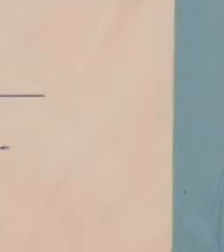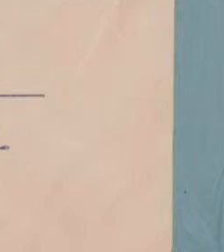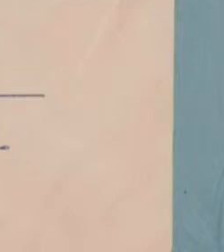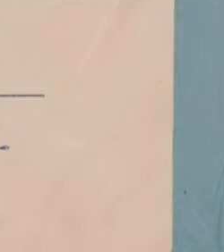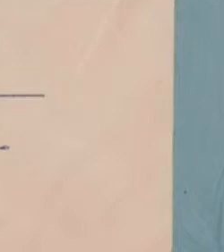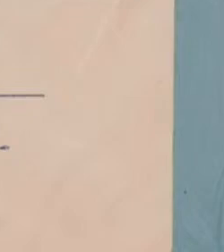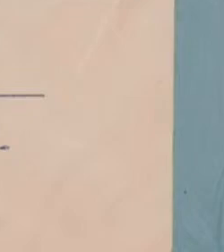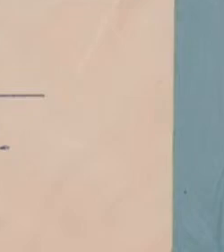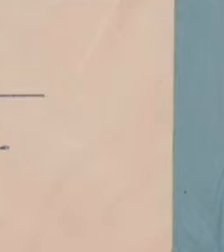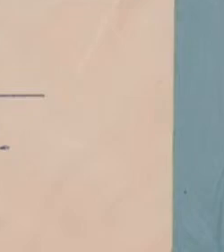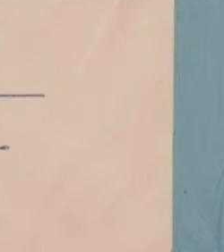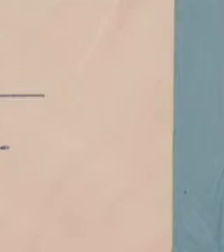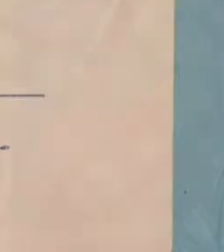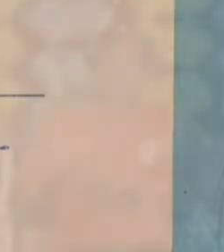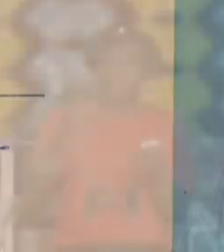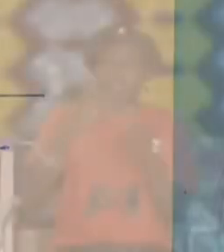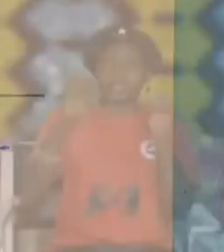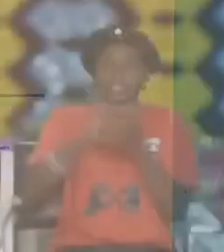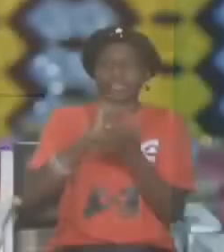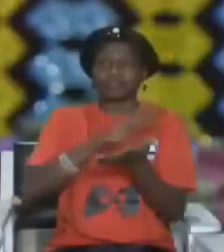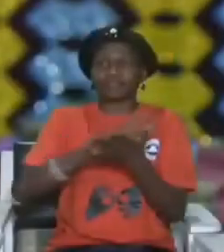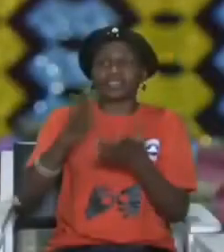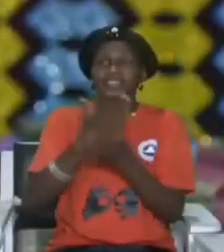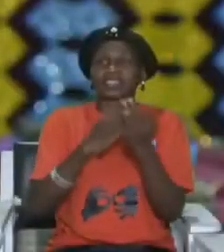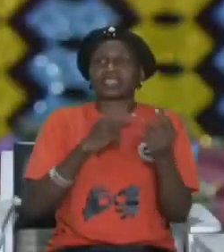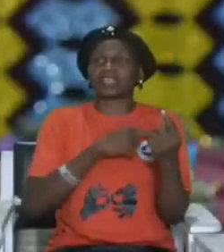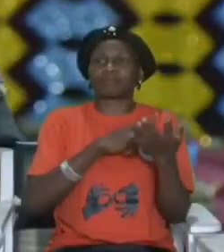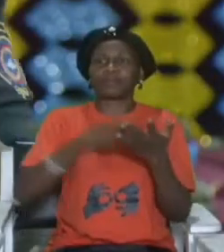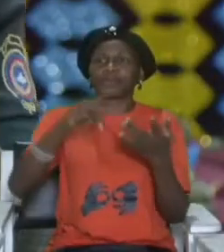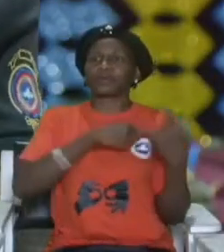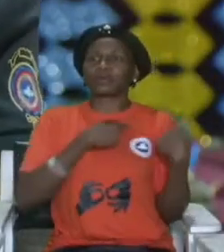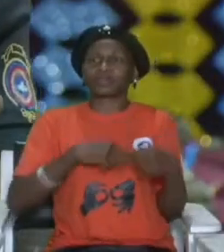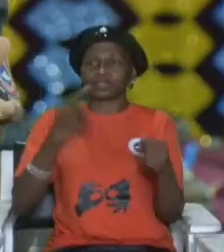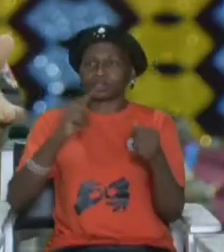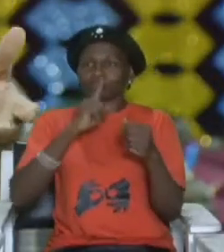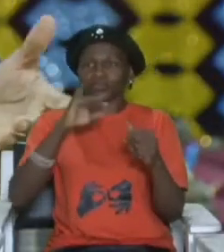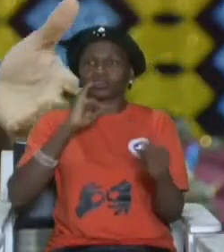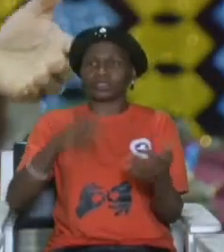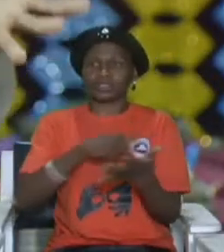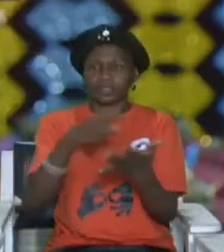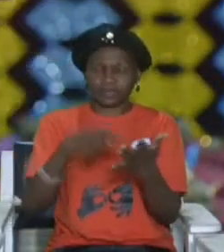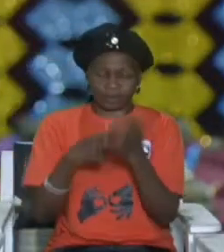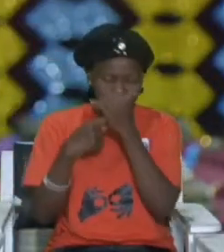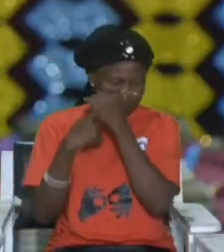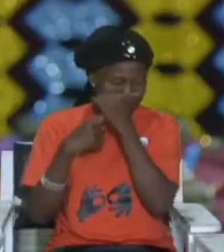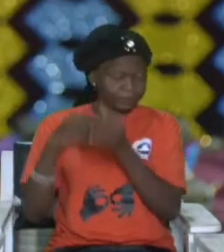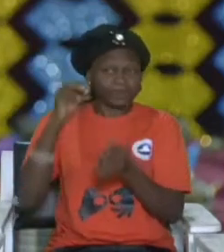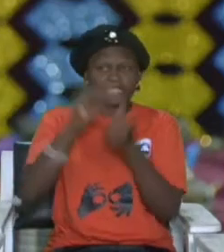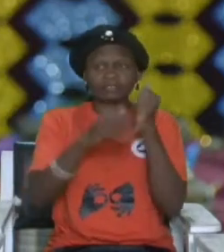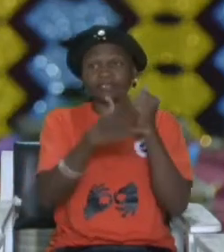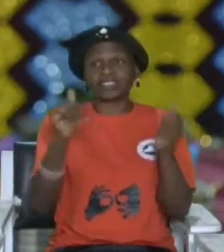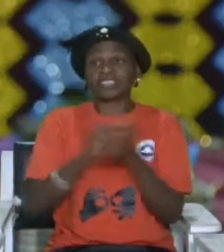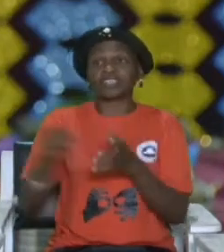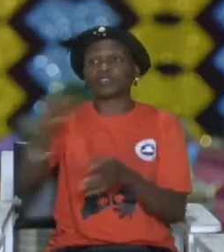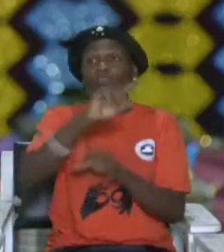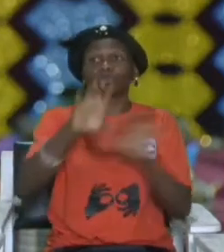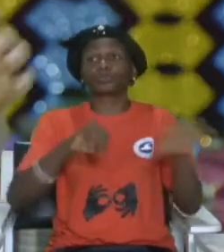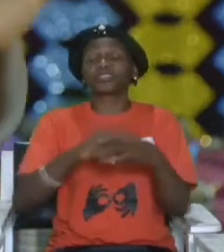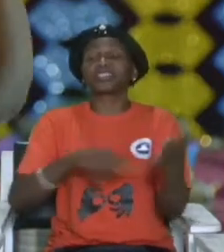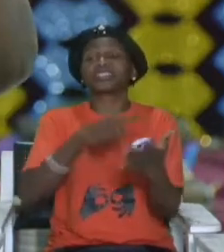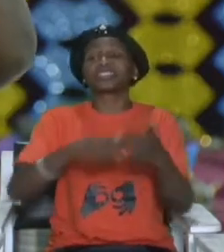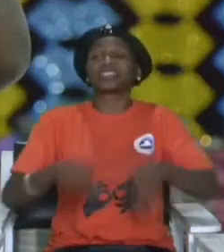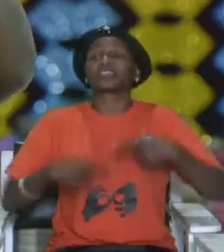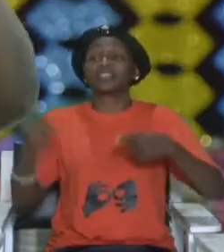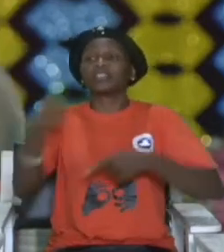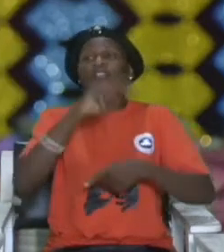Lord? It says it is he who has clean hands and a pure heart. The truth is this. Everything that you do in this life, you